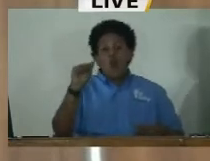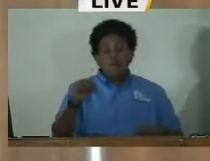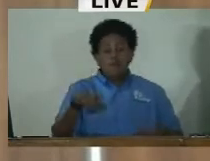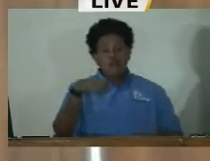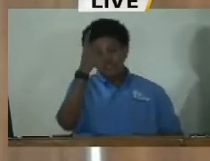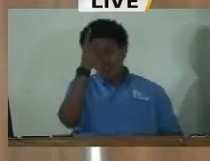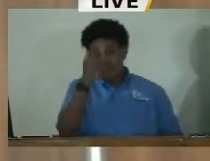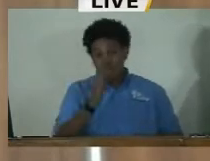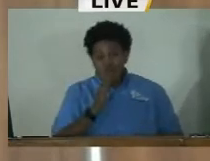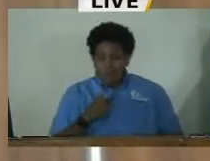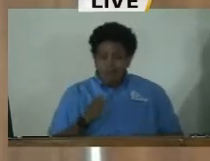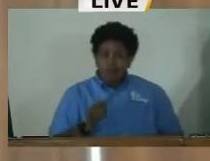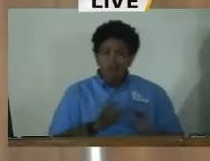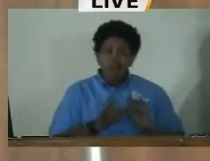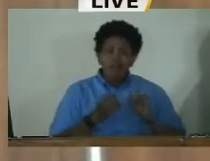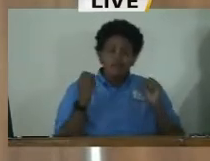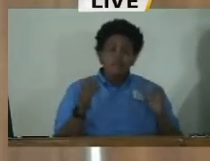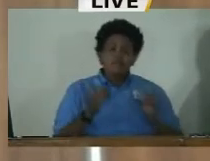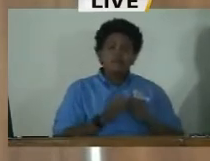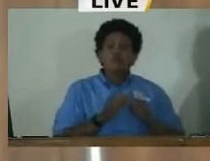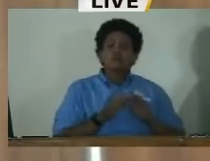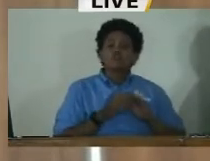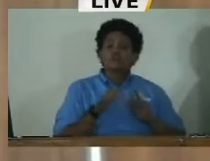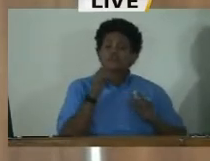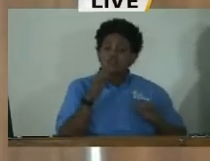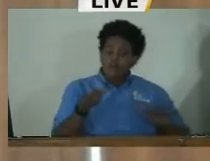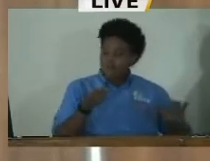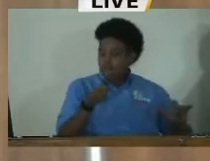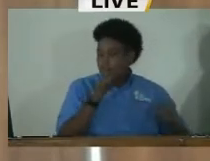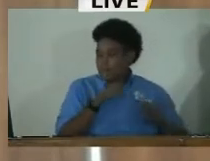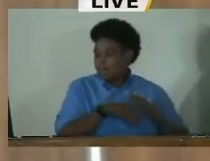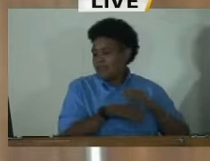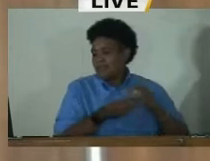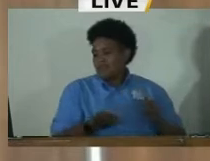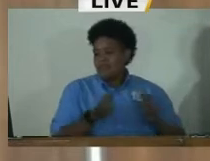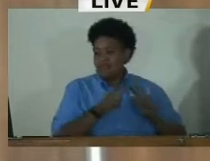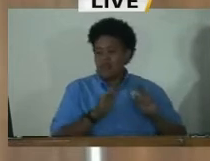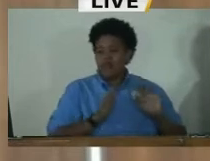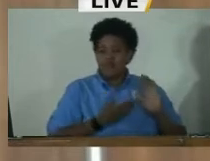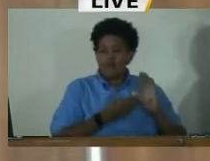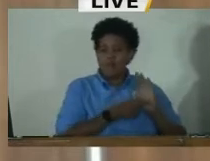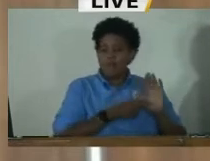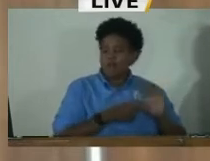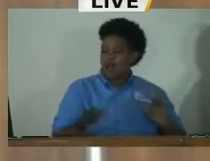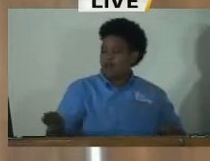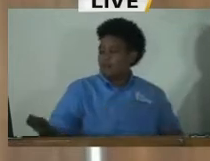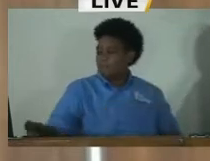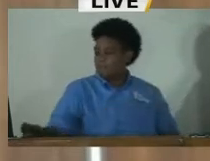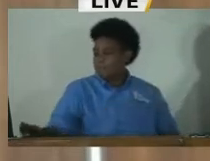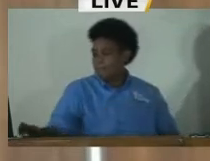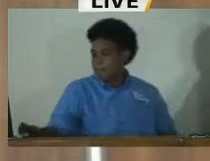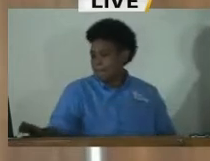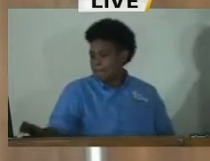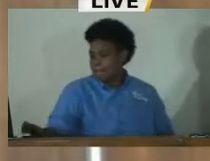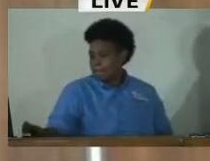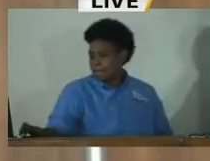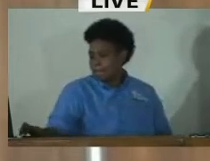is that Jamaica is underperforming based on the value of our brand.